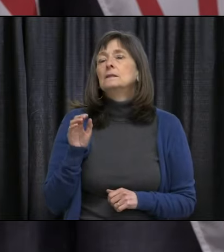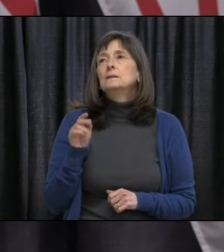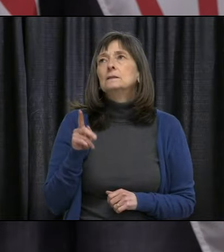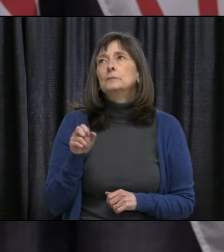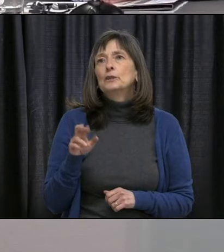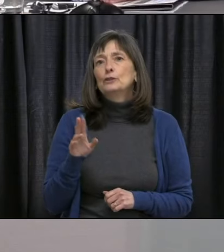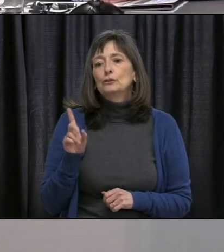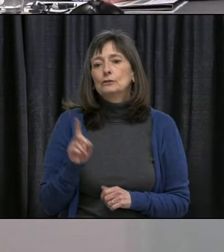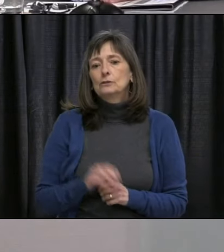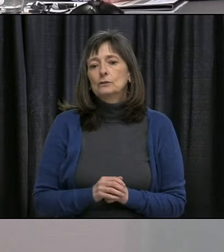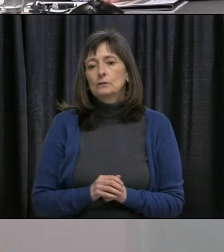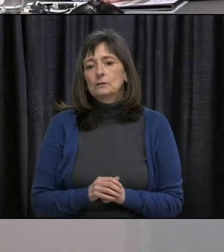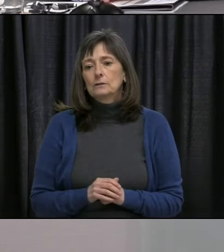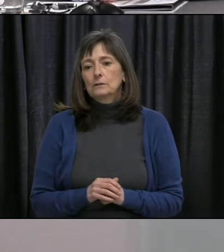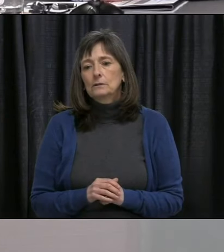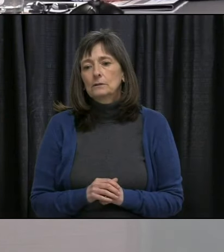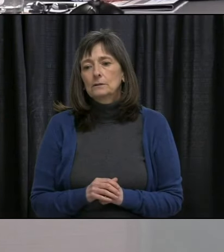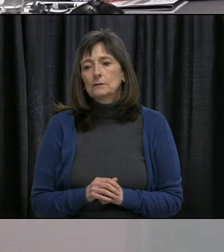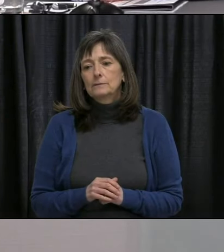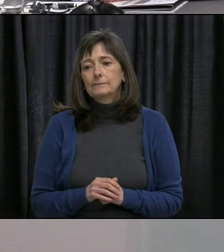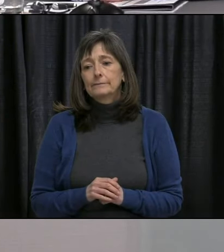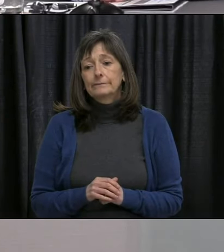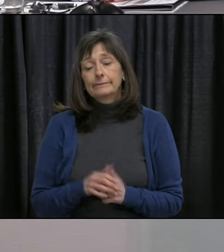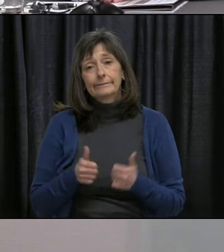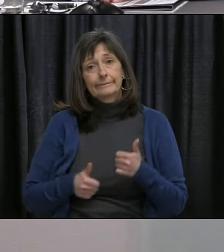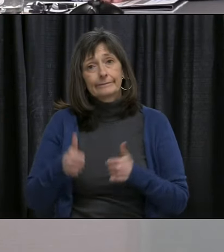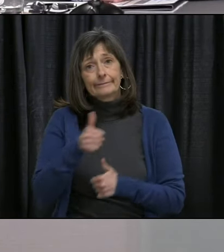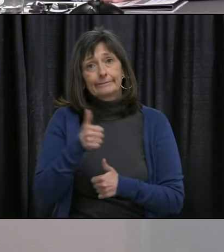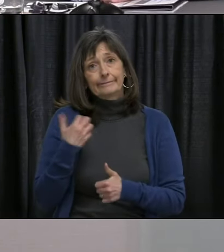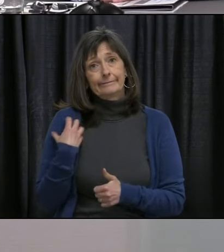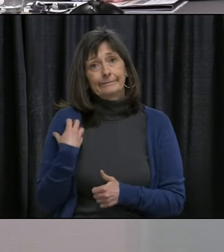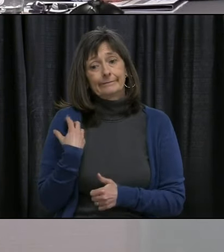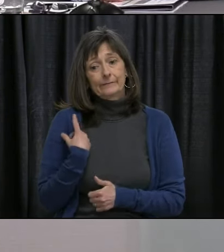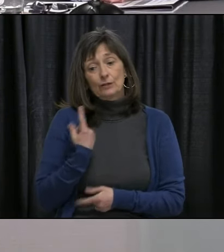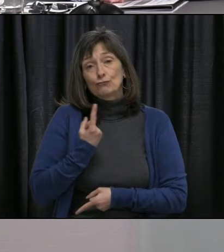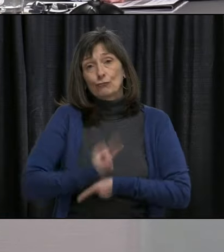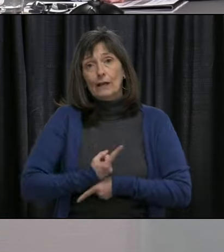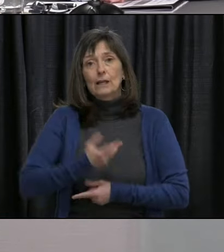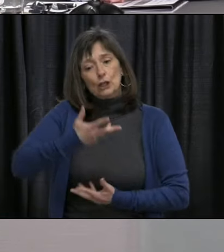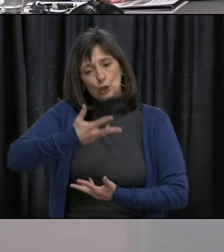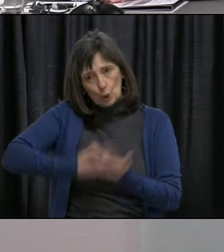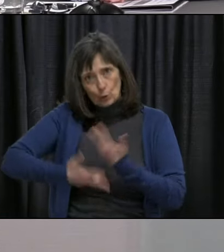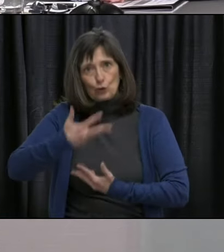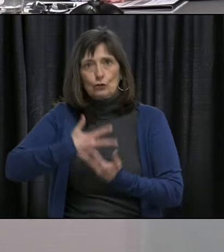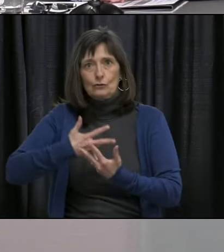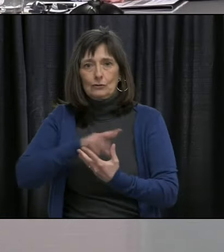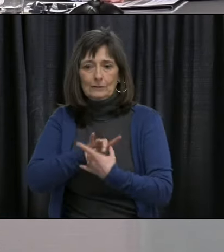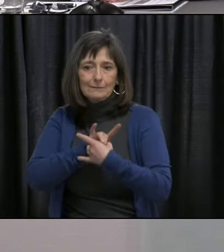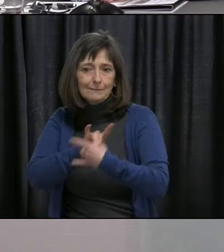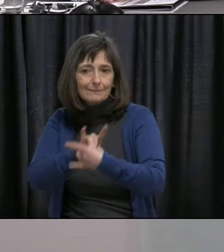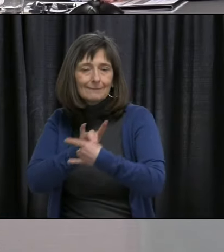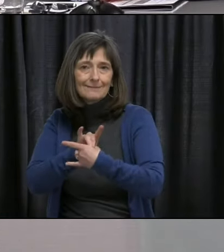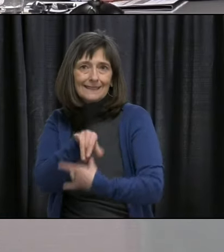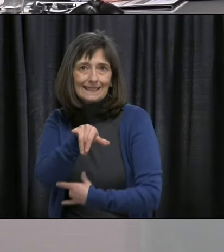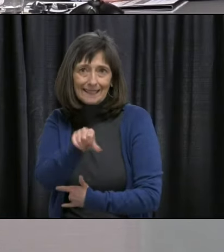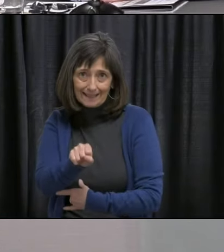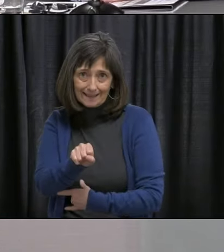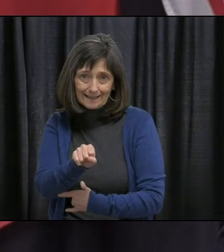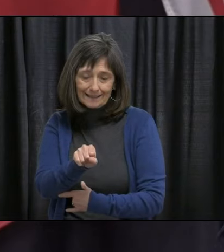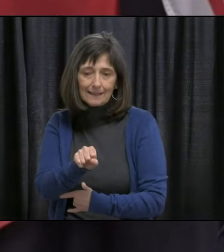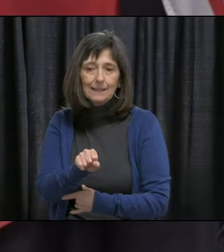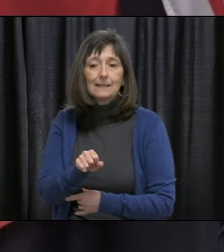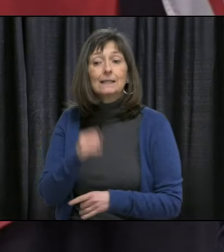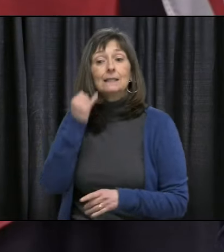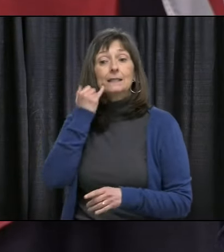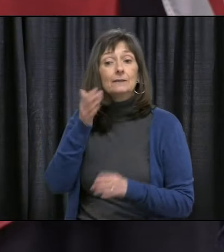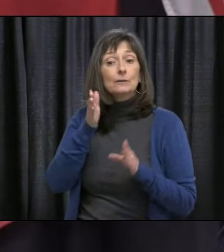where, as the chief medical officer said, social connection. And if residents that are in